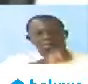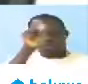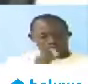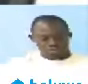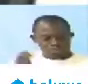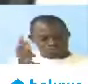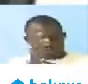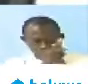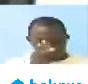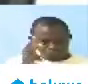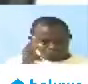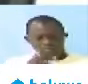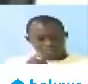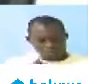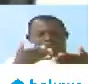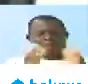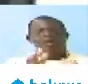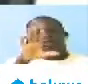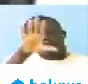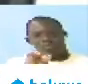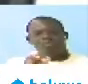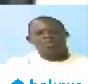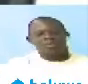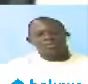and they used to guard me like that. So,